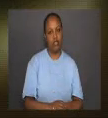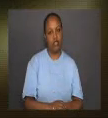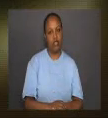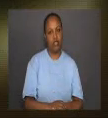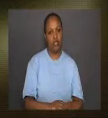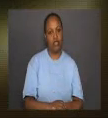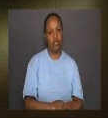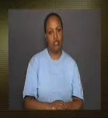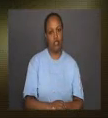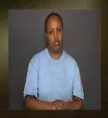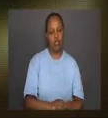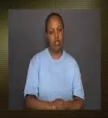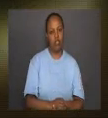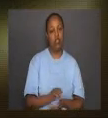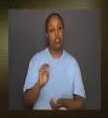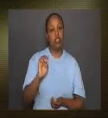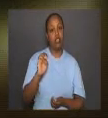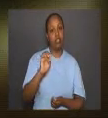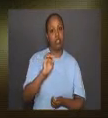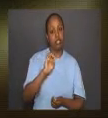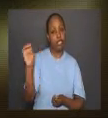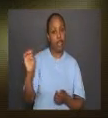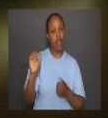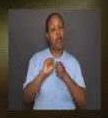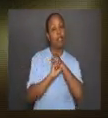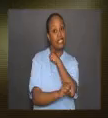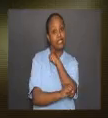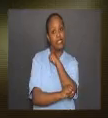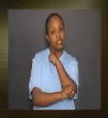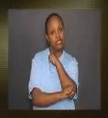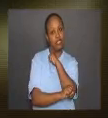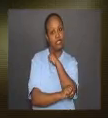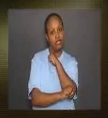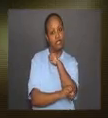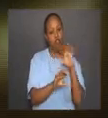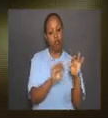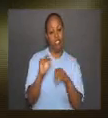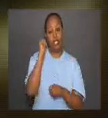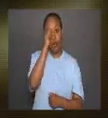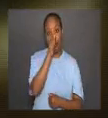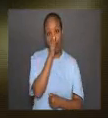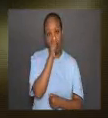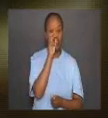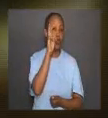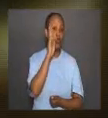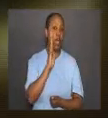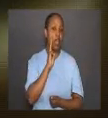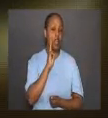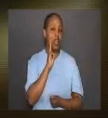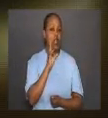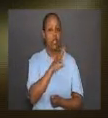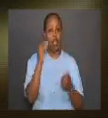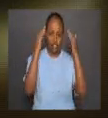The waters of the Eastern Nile Basin encompass Ethiopia, Sudan,